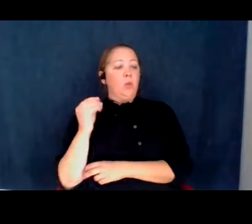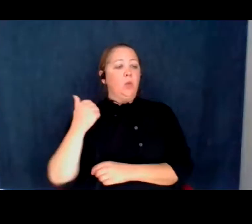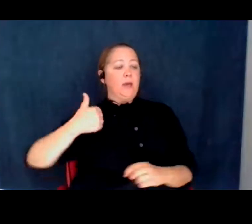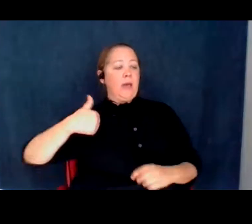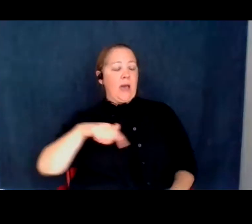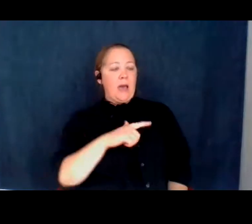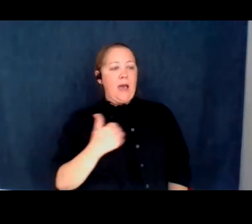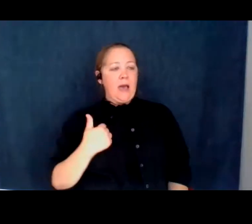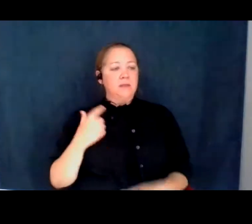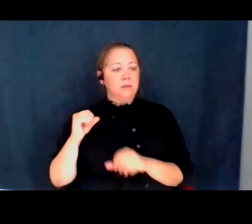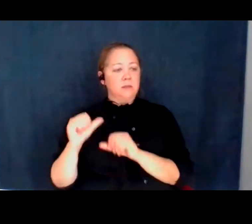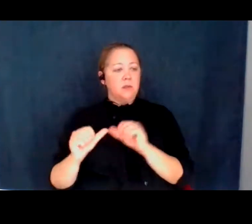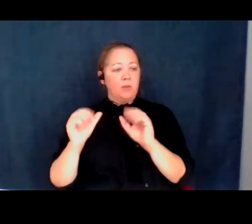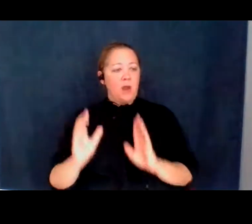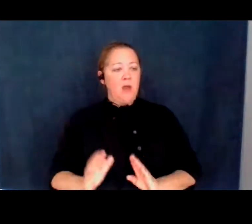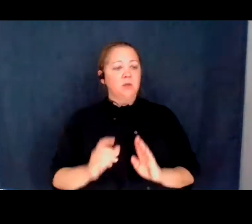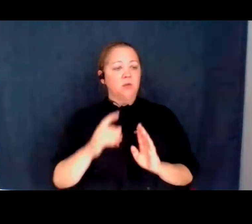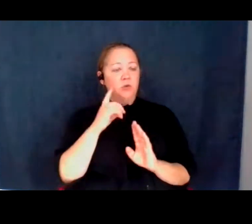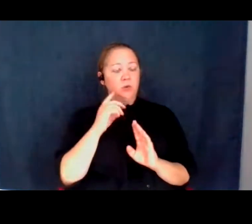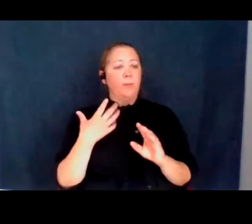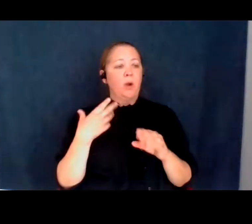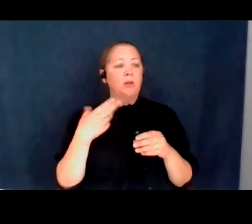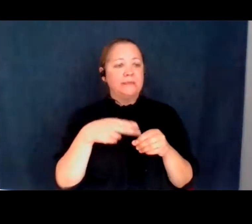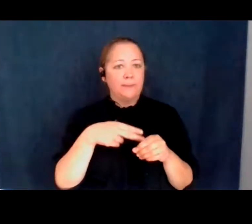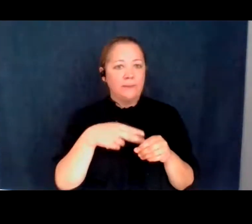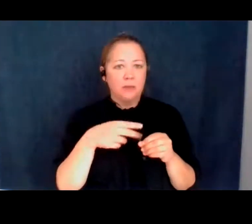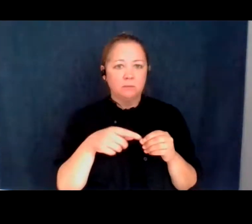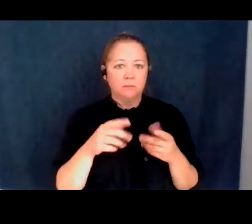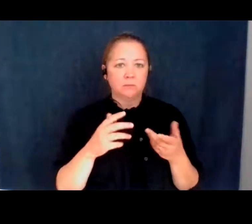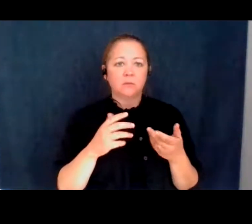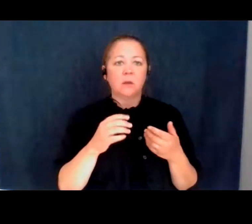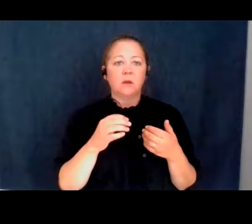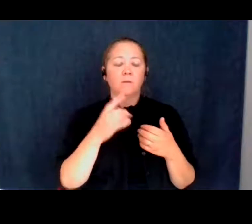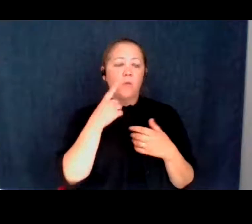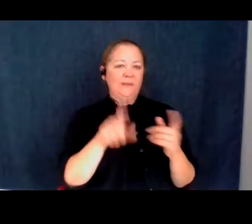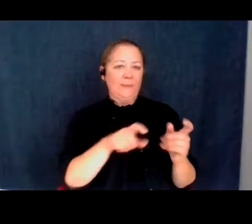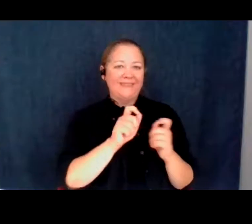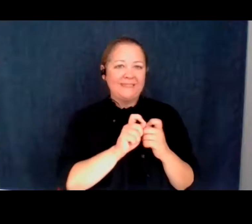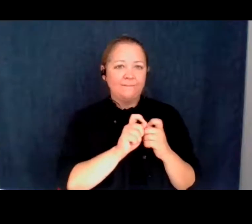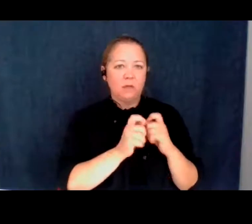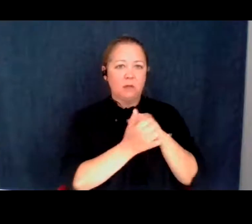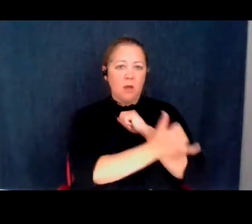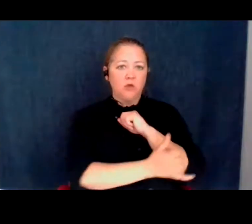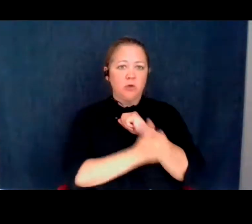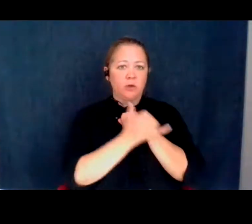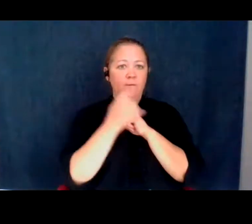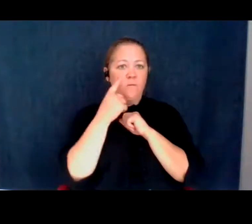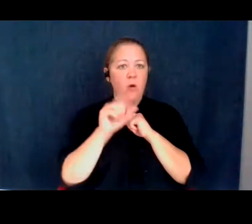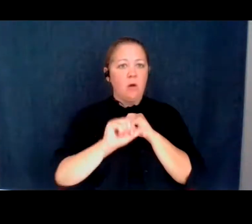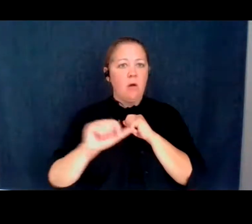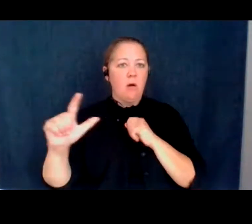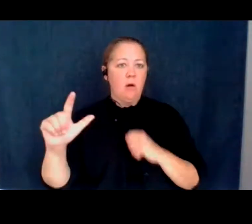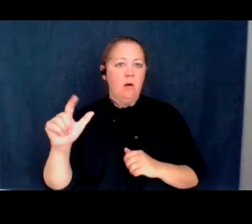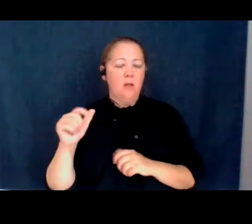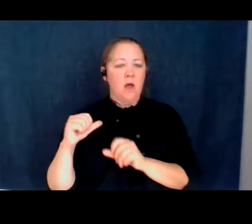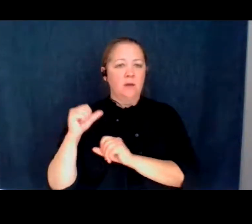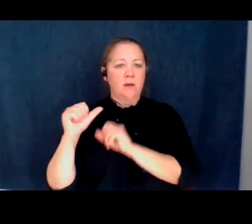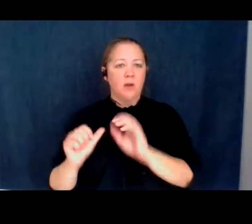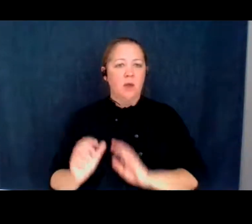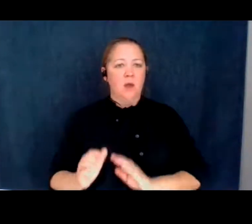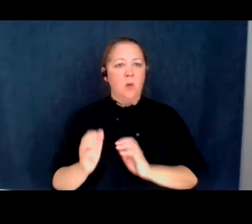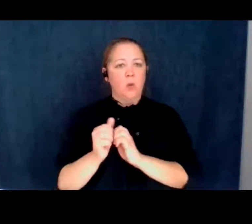that example of doing it in a specific country for all alumni and including alumni with disabilities would be an example of